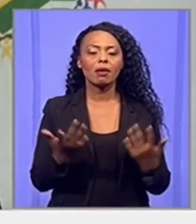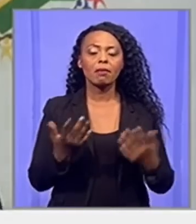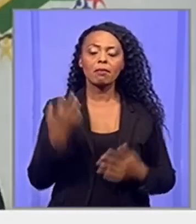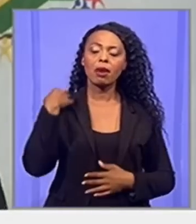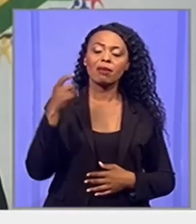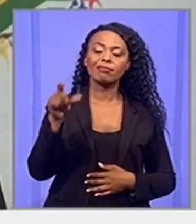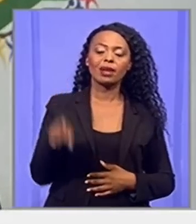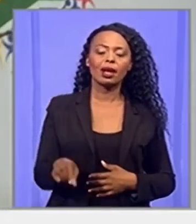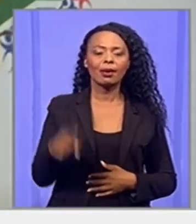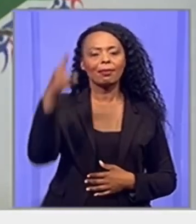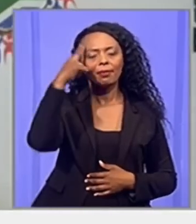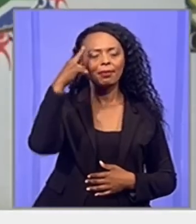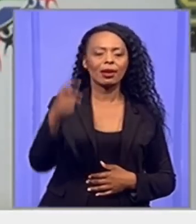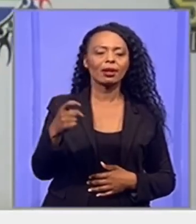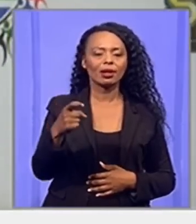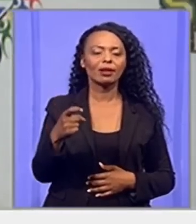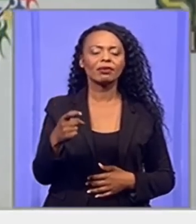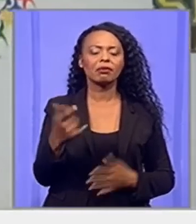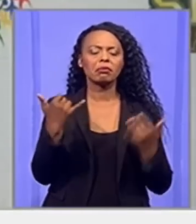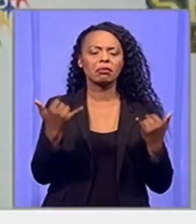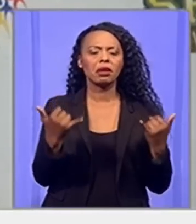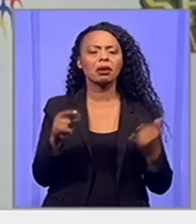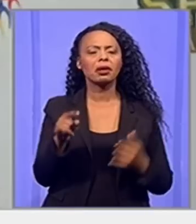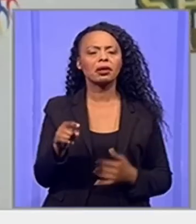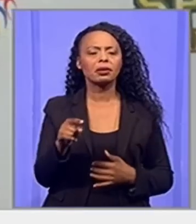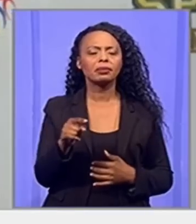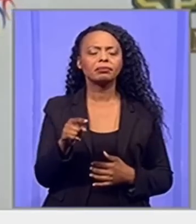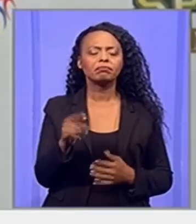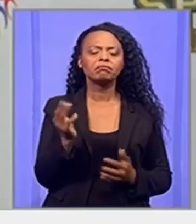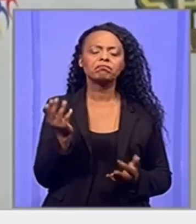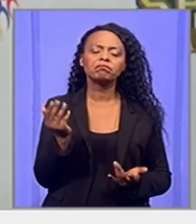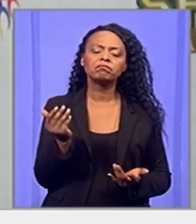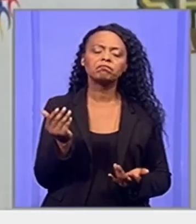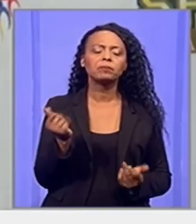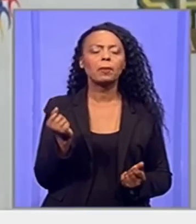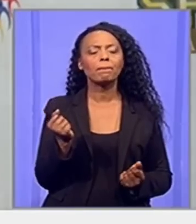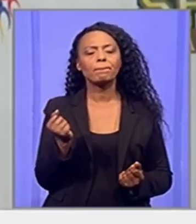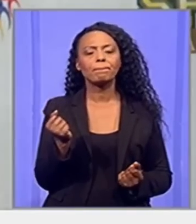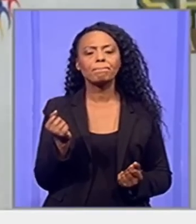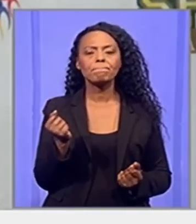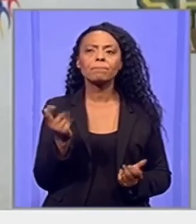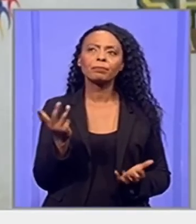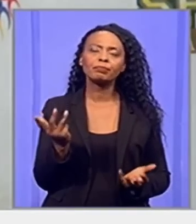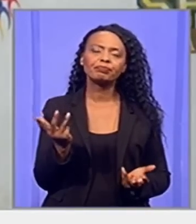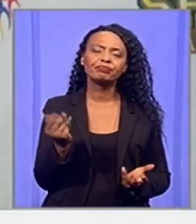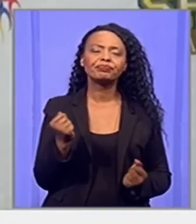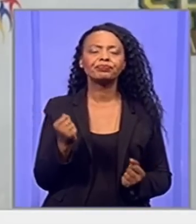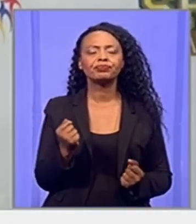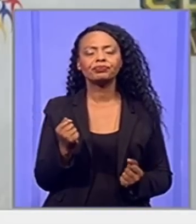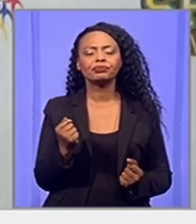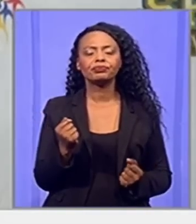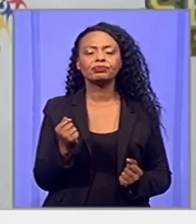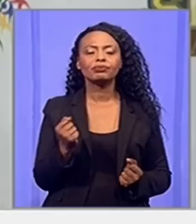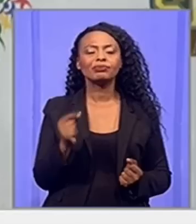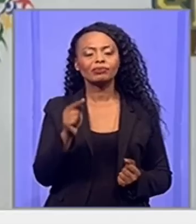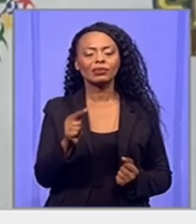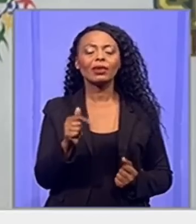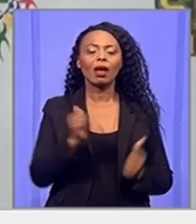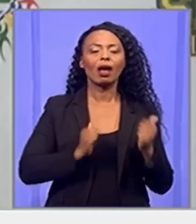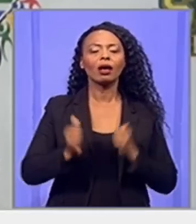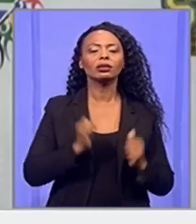believes that, by at least getting this to